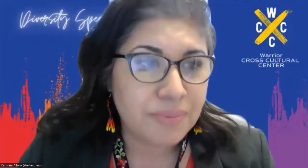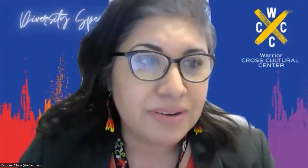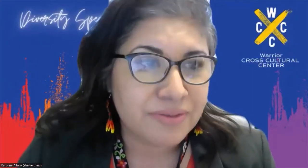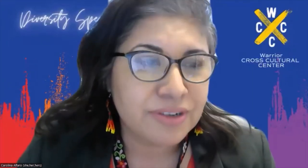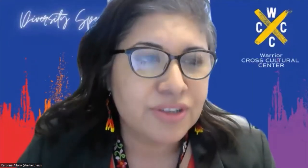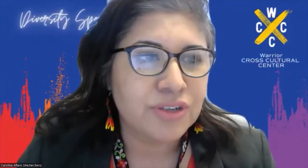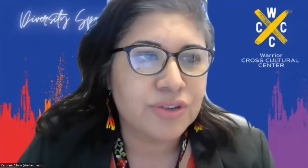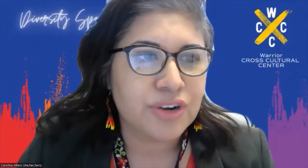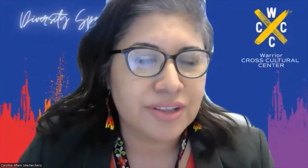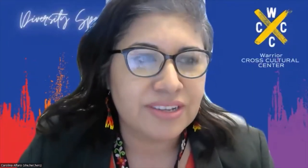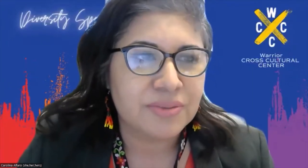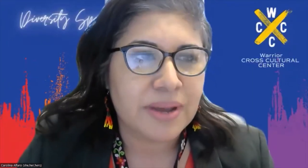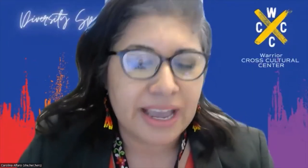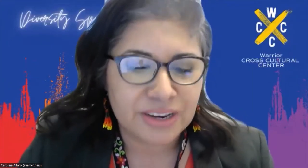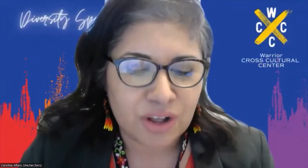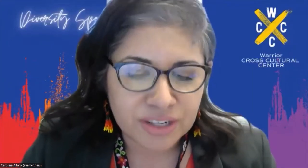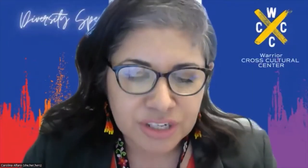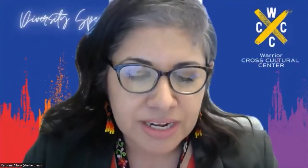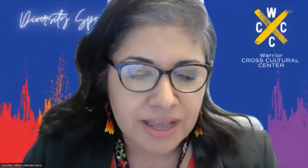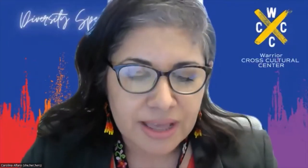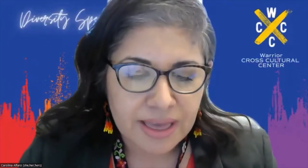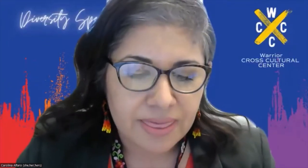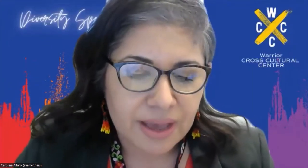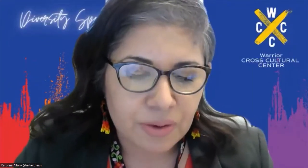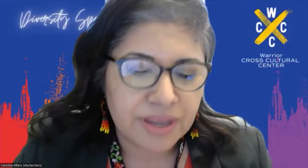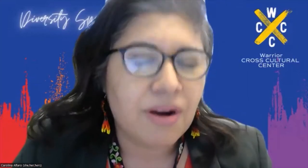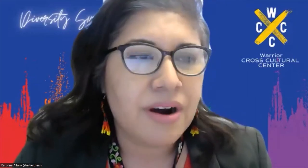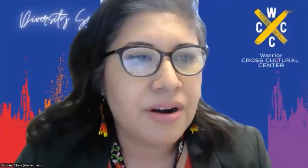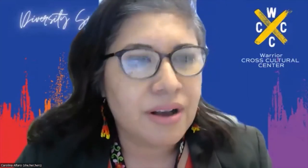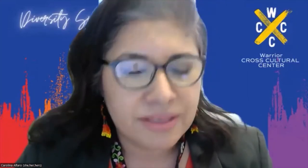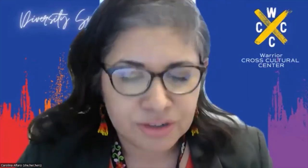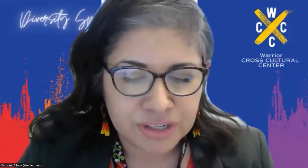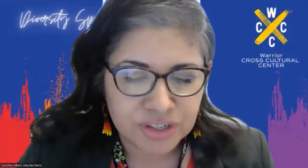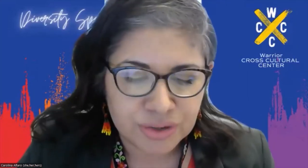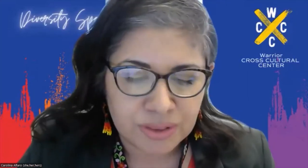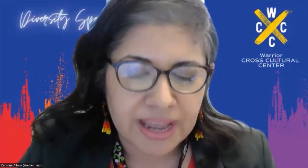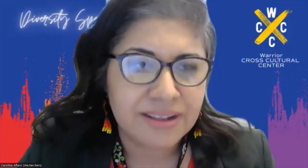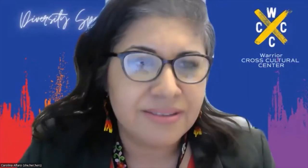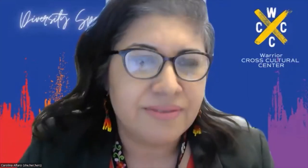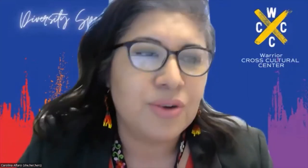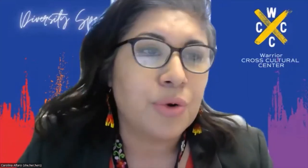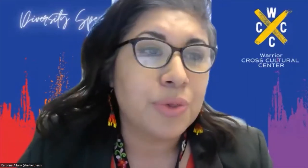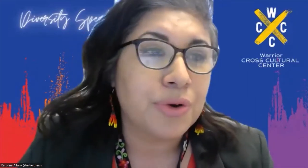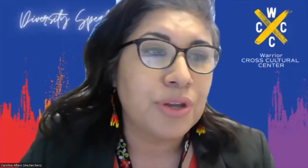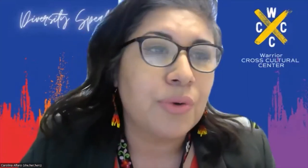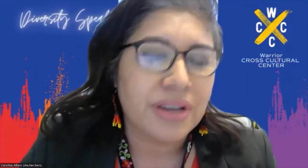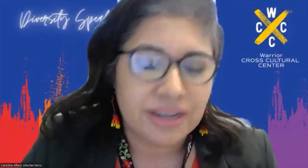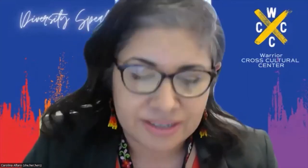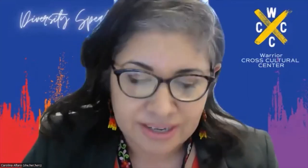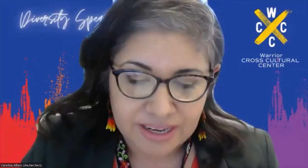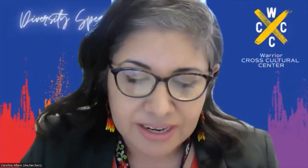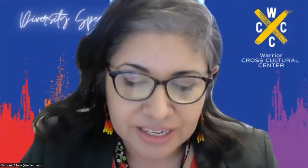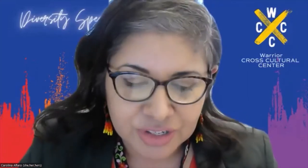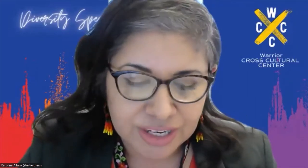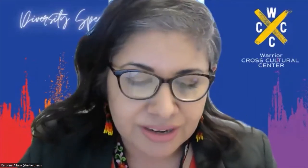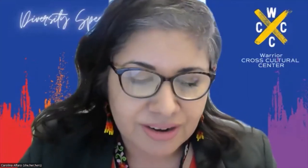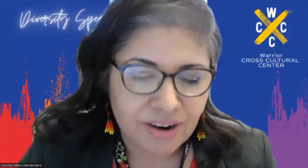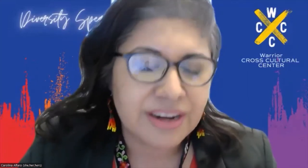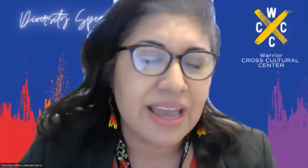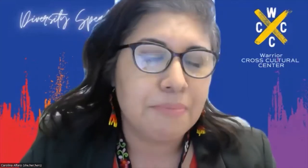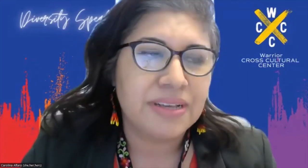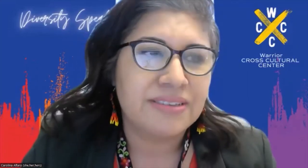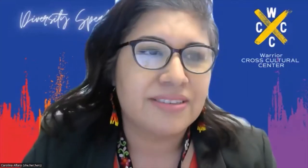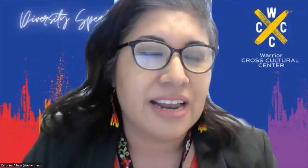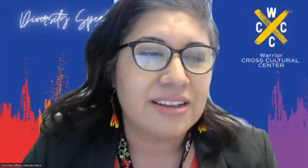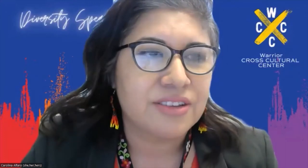brief moment first to start this by acknowledging that we are on the traditional lands of the Northern Yokut Nation.